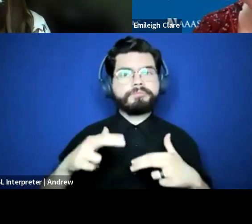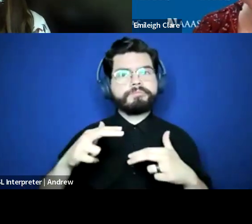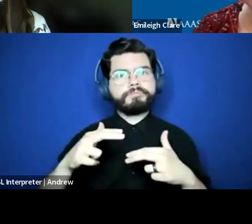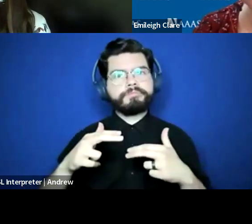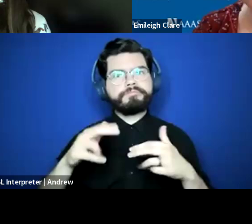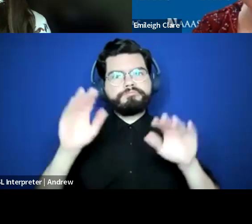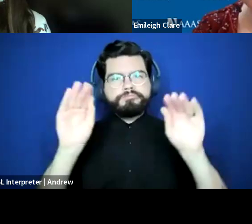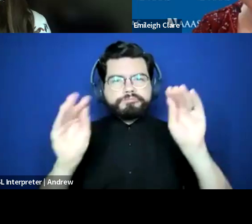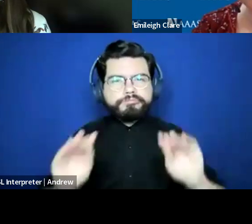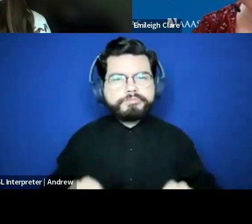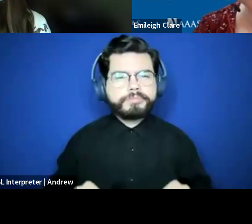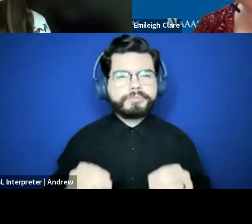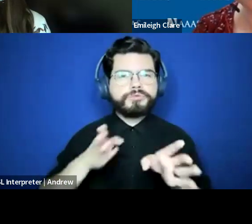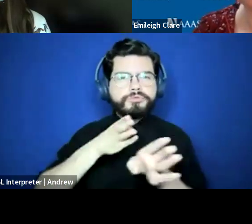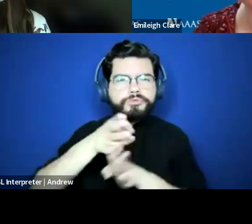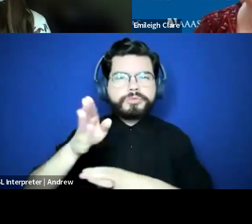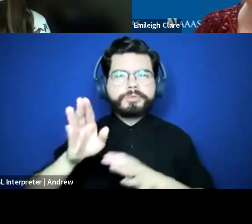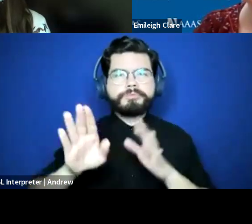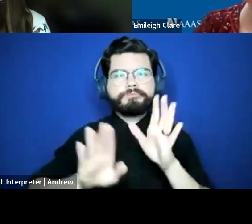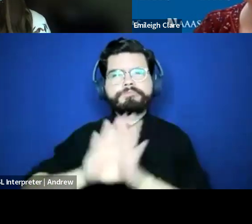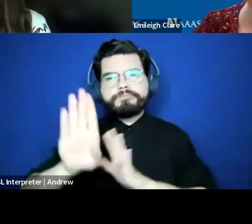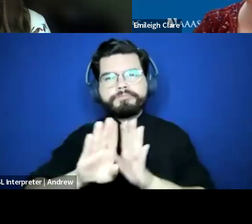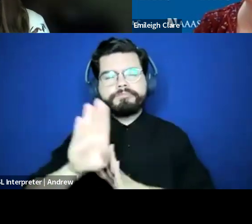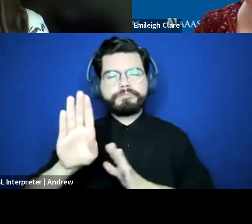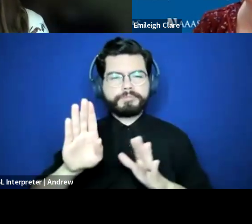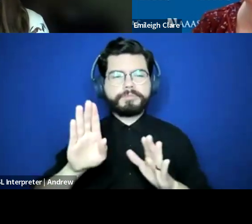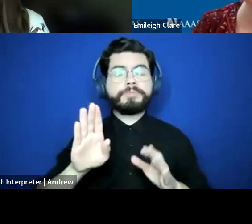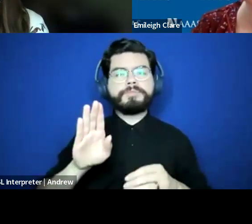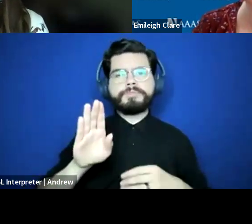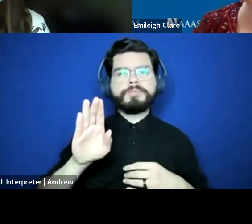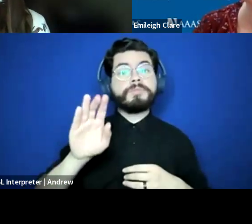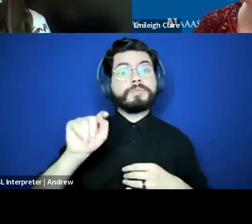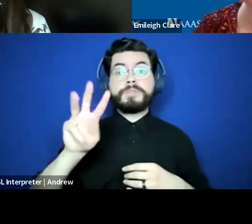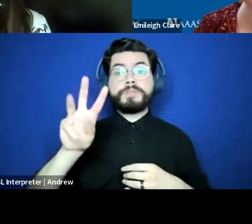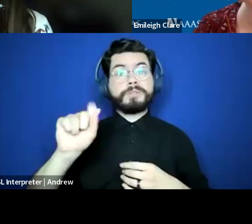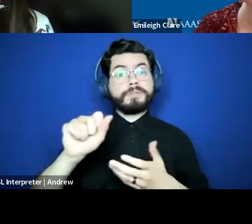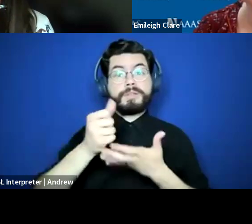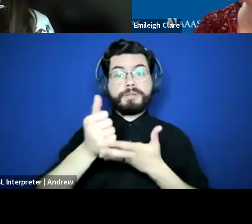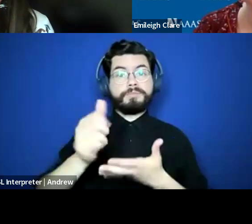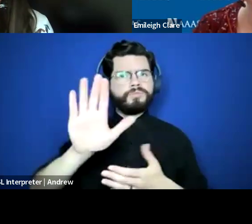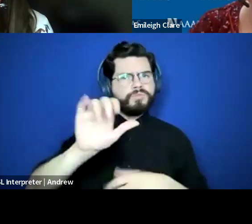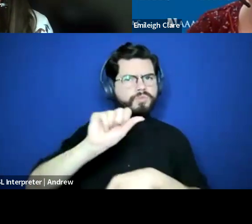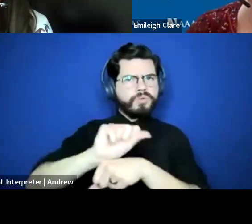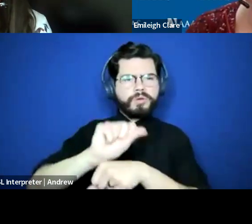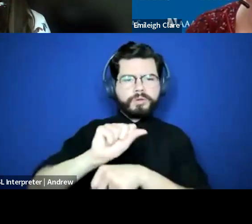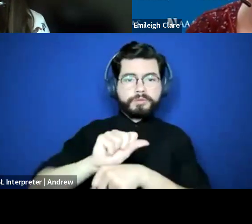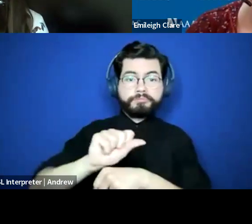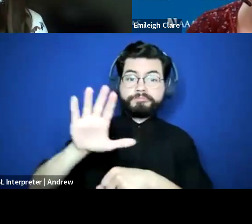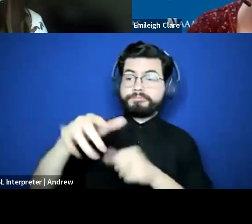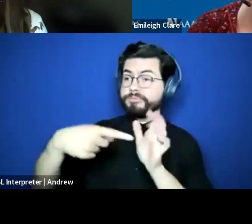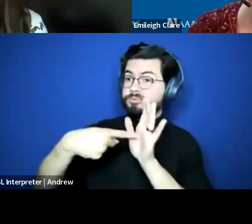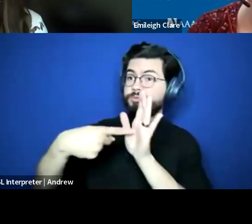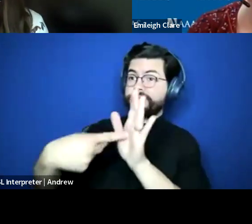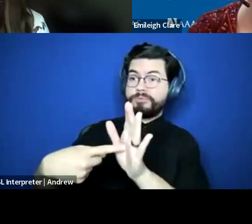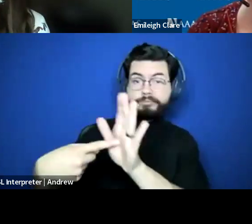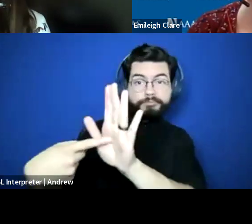then TWS really just provides a platform to share your work and build a reputation for yourself. So that